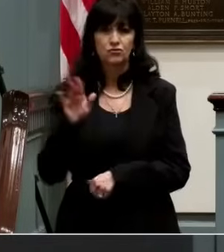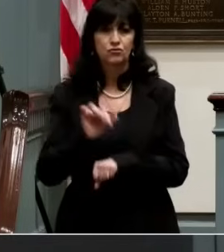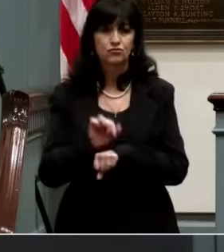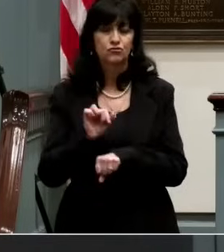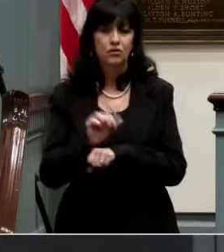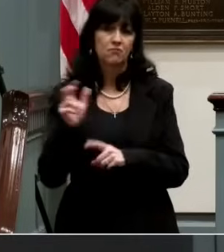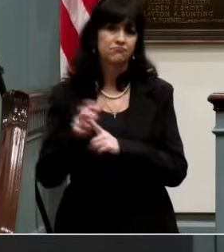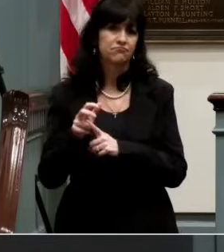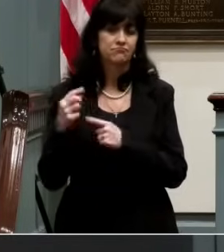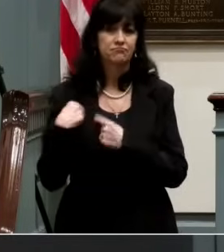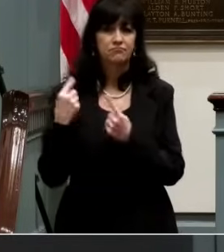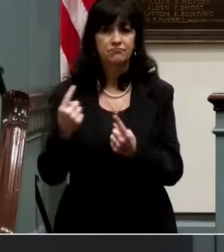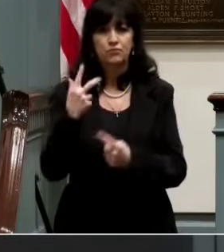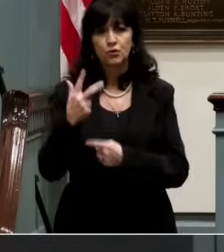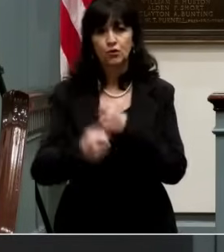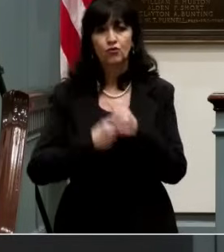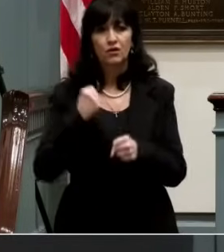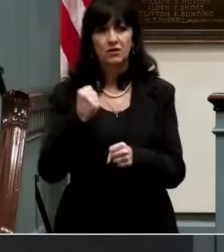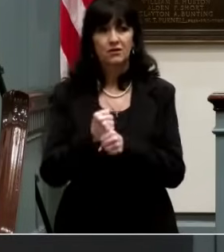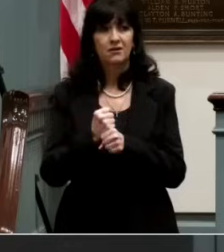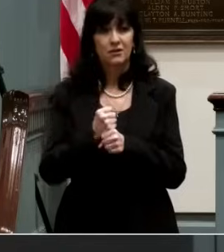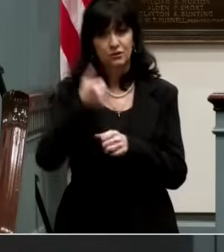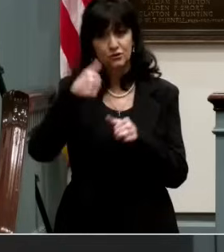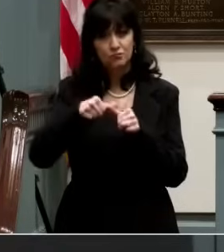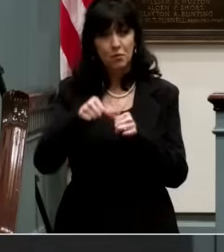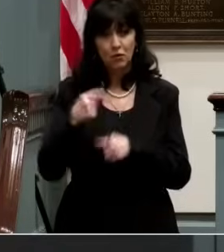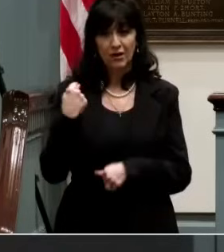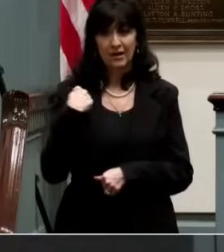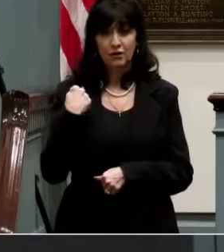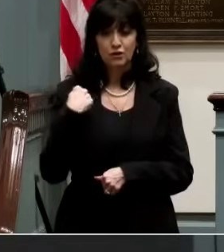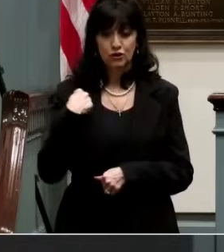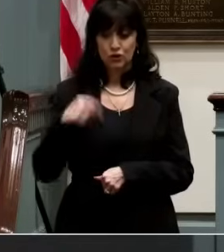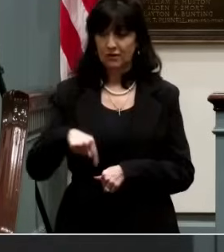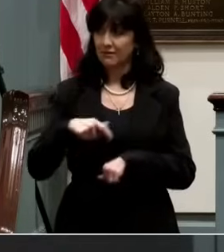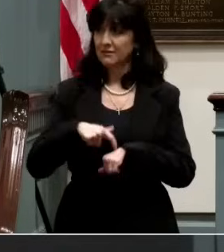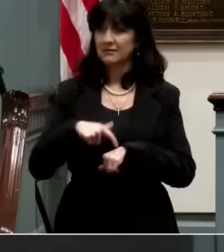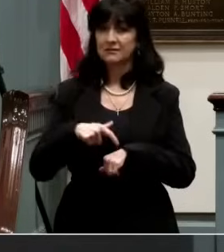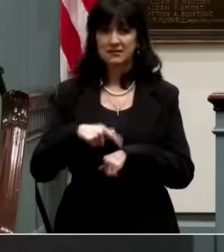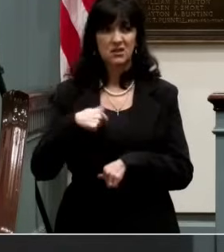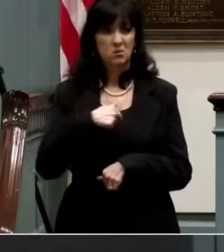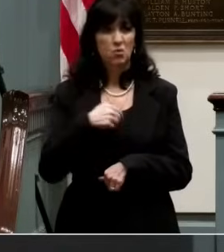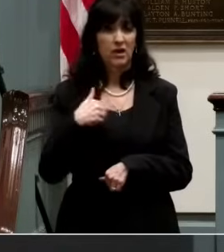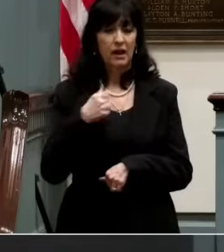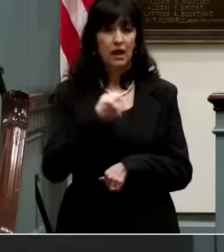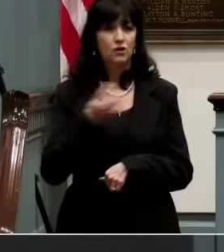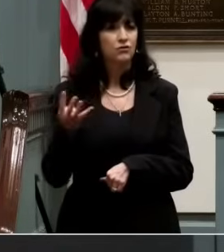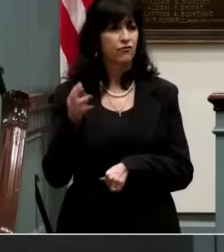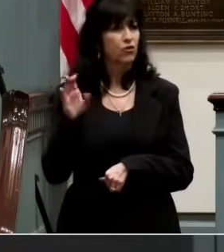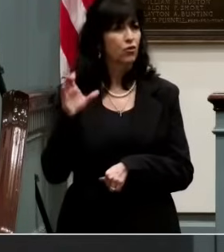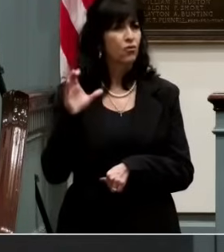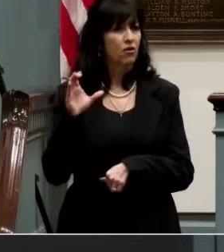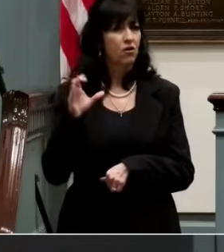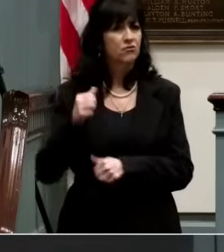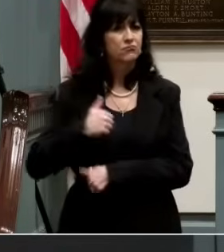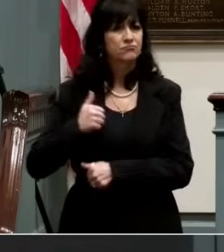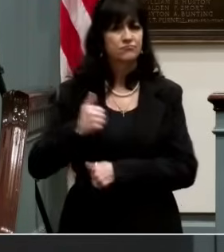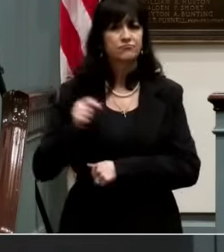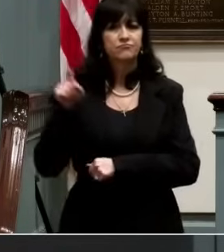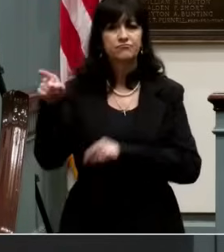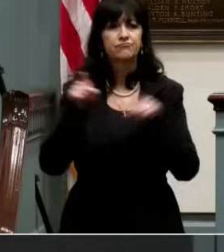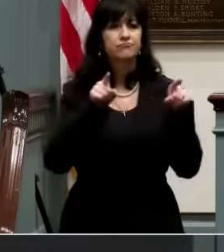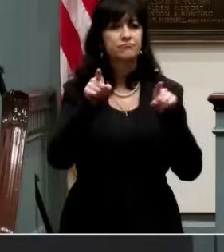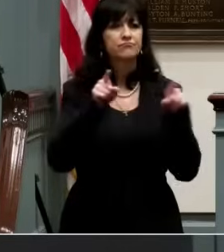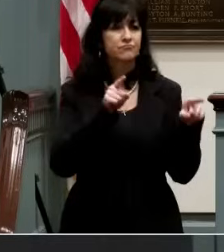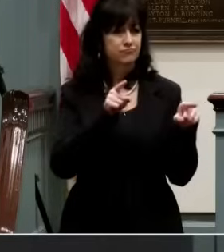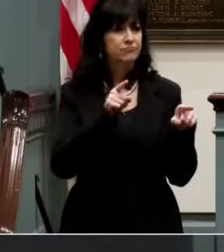3 years. This time last year, as you may remember, we had a few hundred Guard members deployed to hospitals and long-term